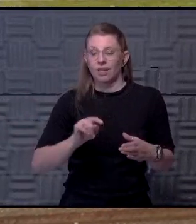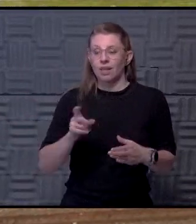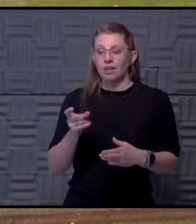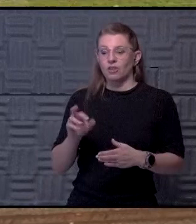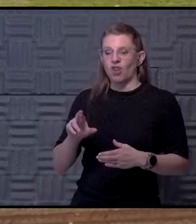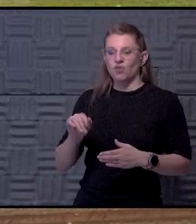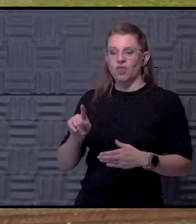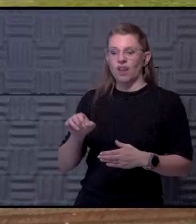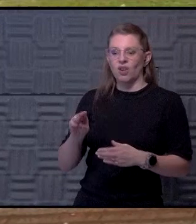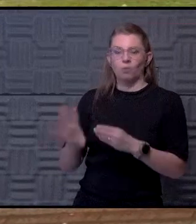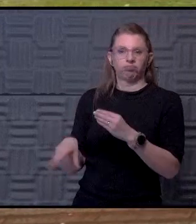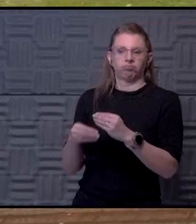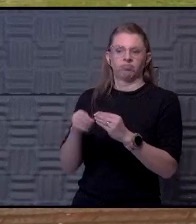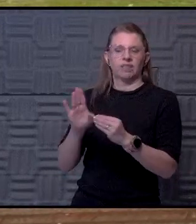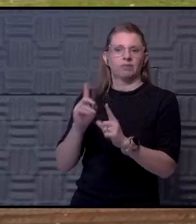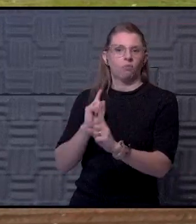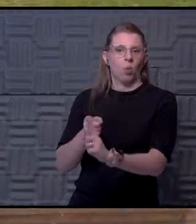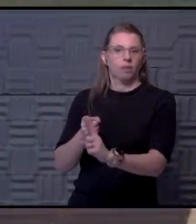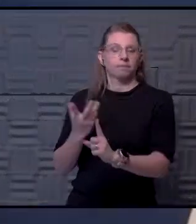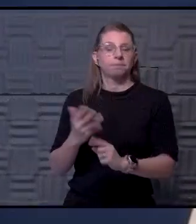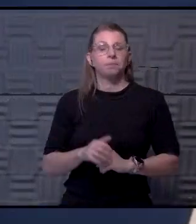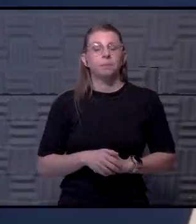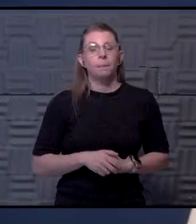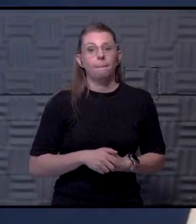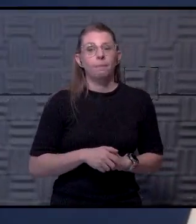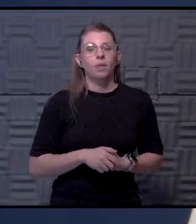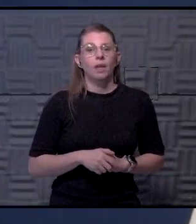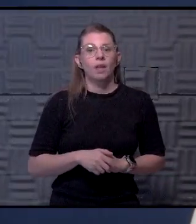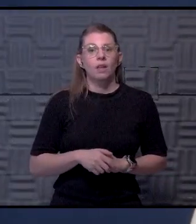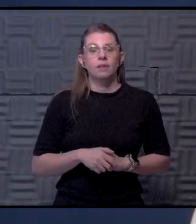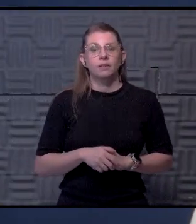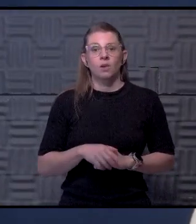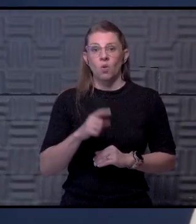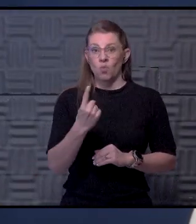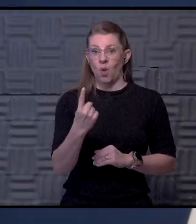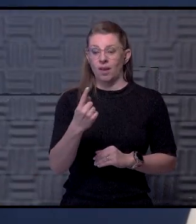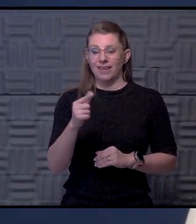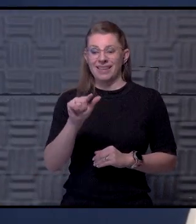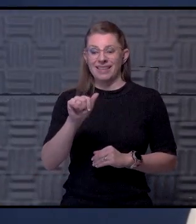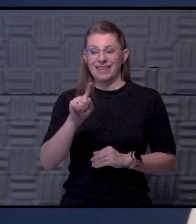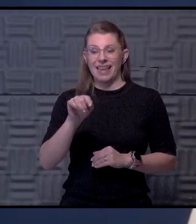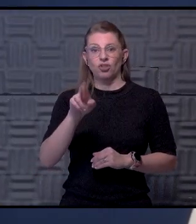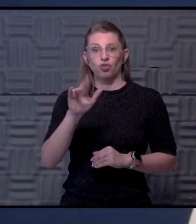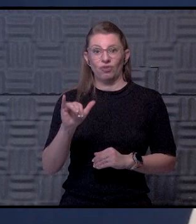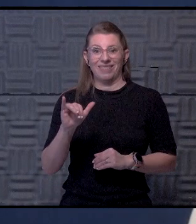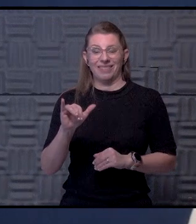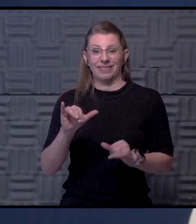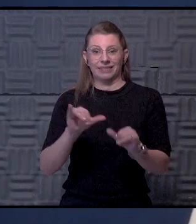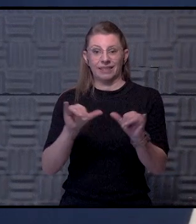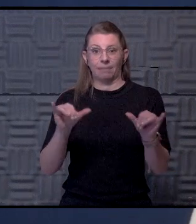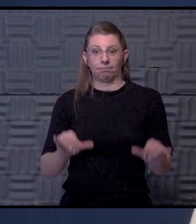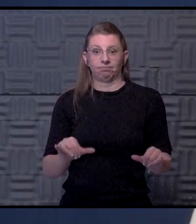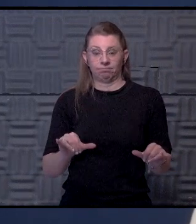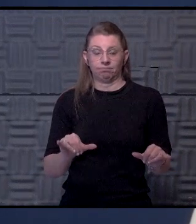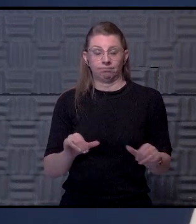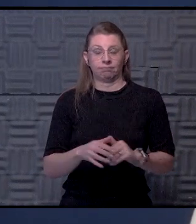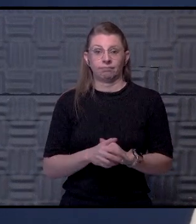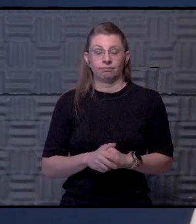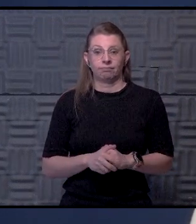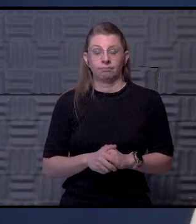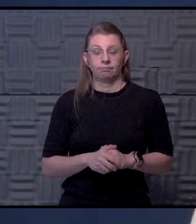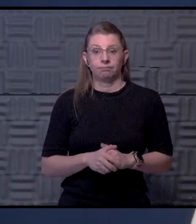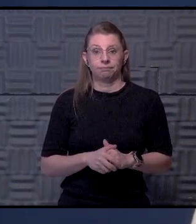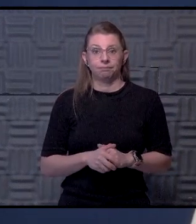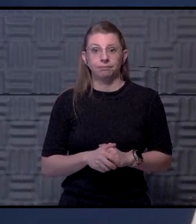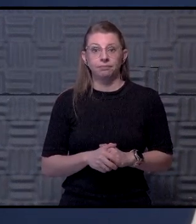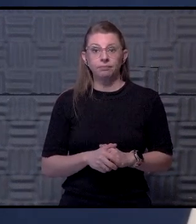Rotondo's point is this is a single gantry system. This is really the wave